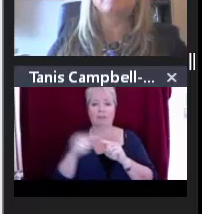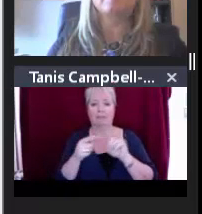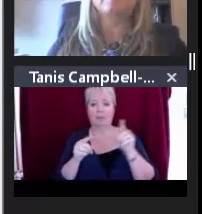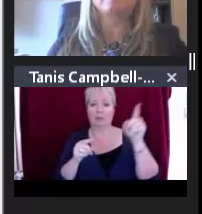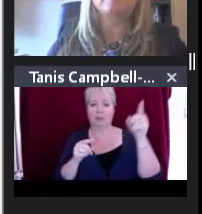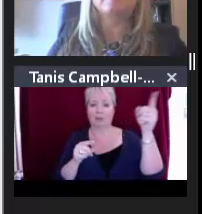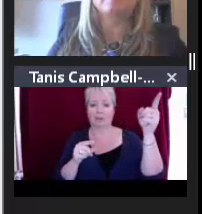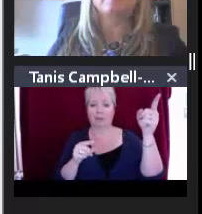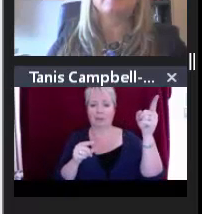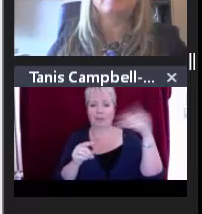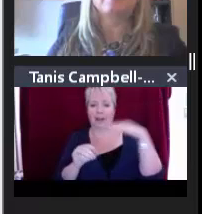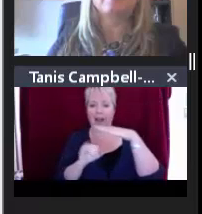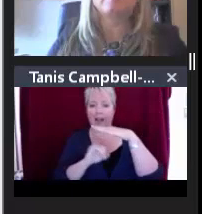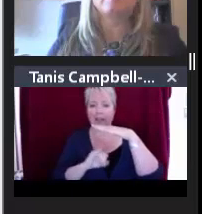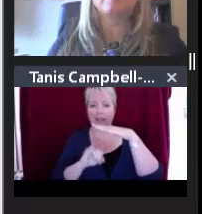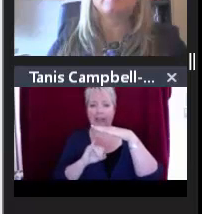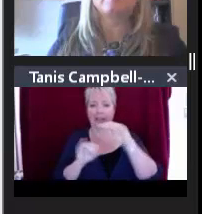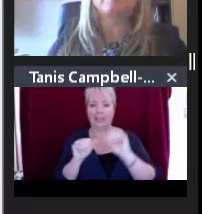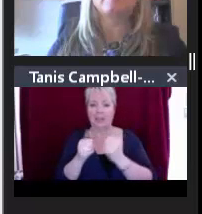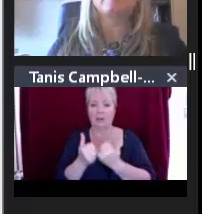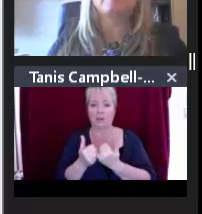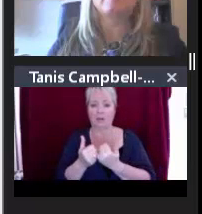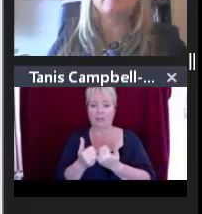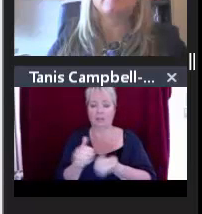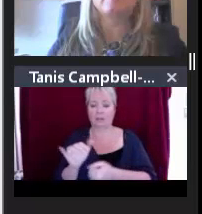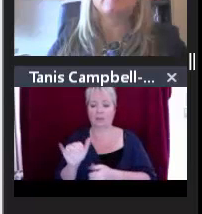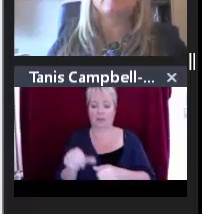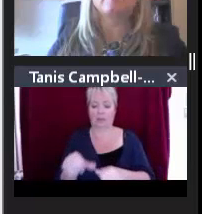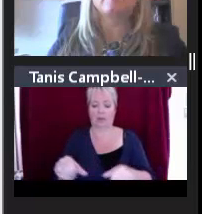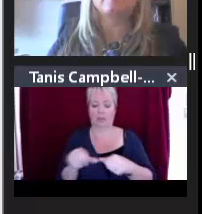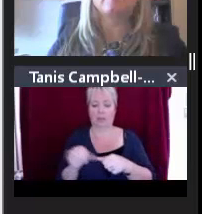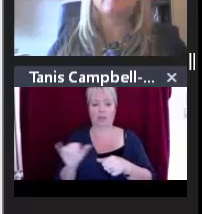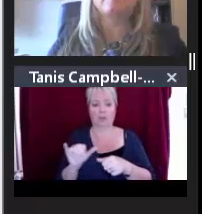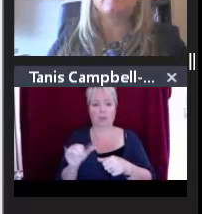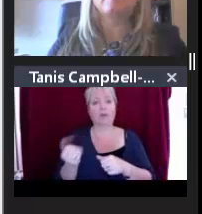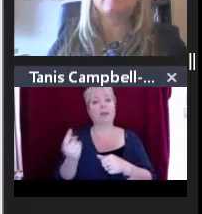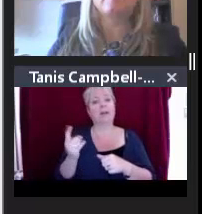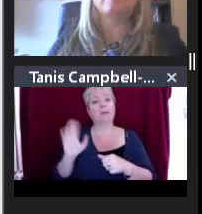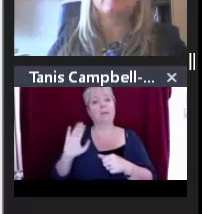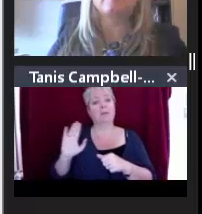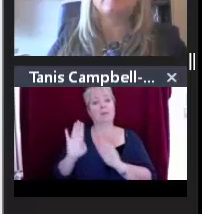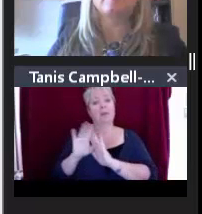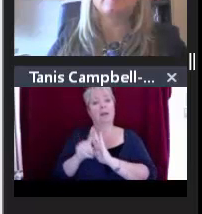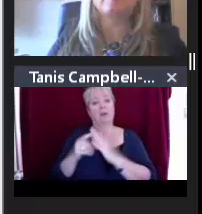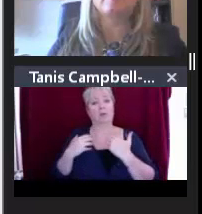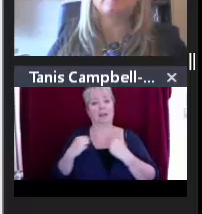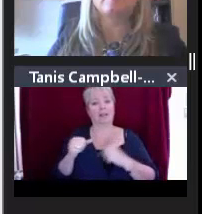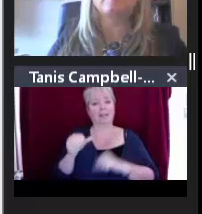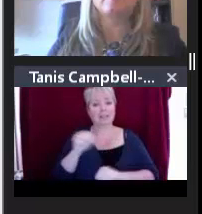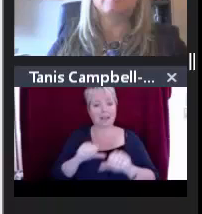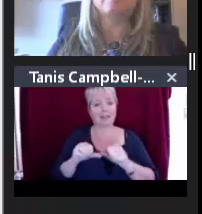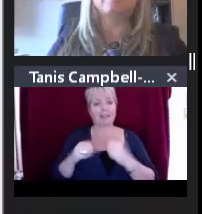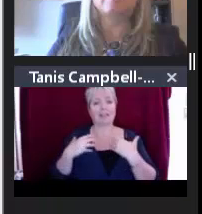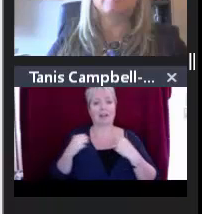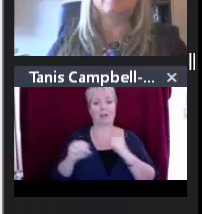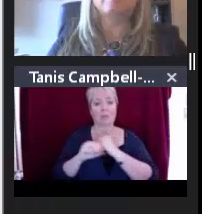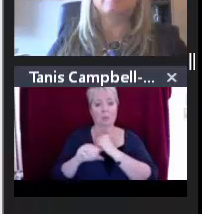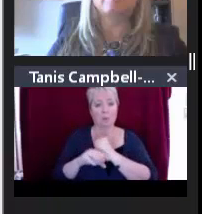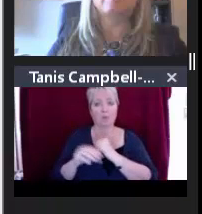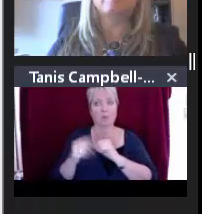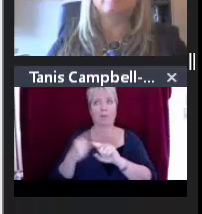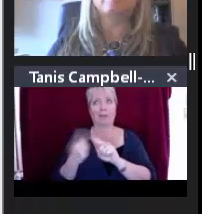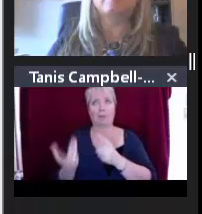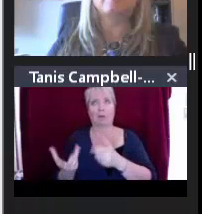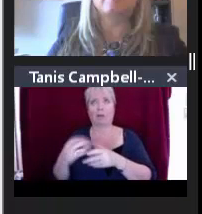areas. And with my background in health sciences and health promotion, I also want to